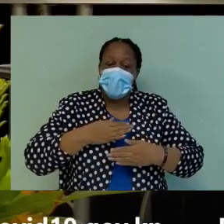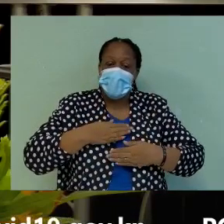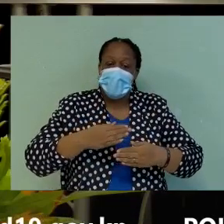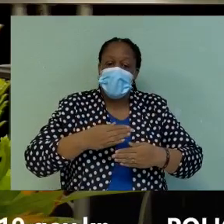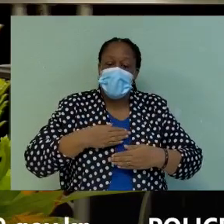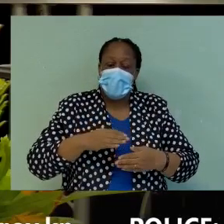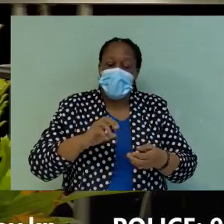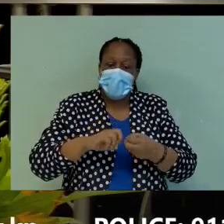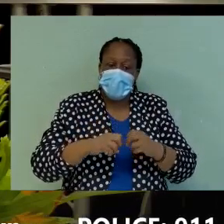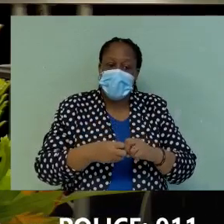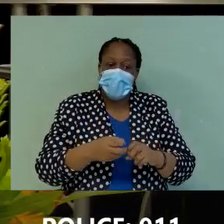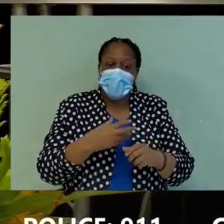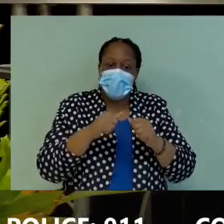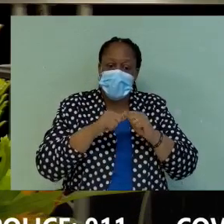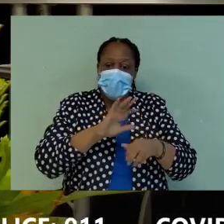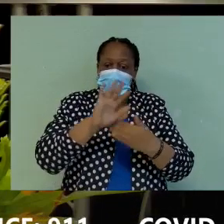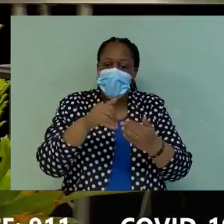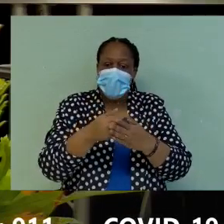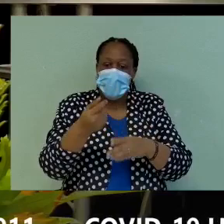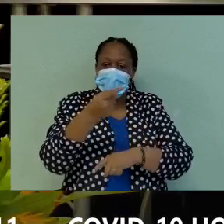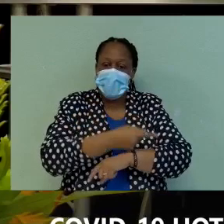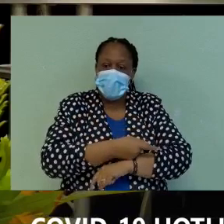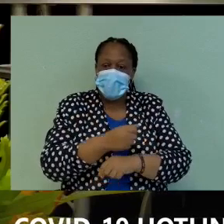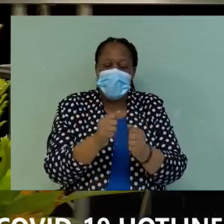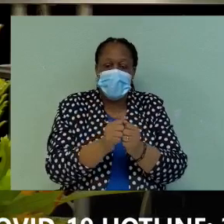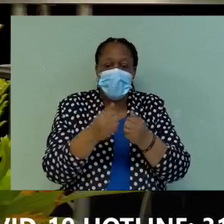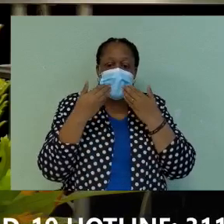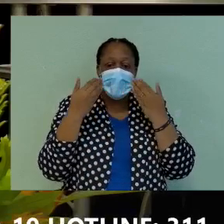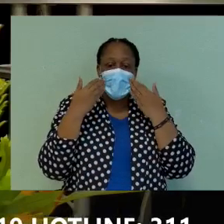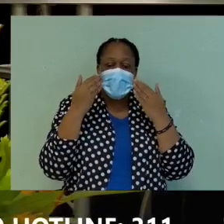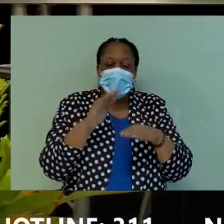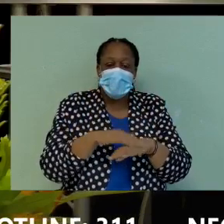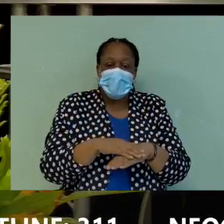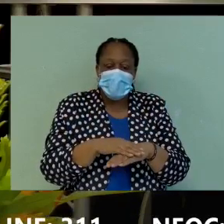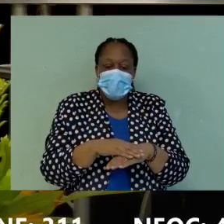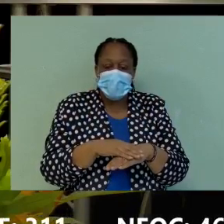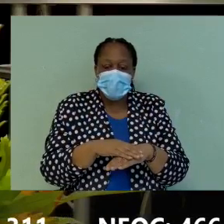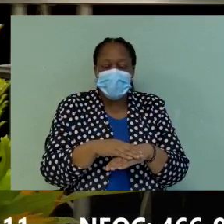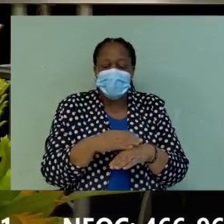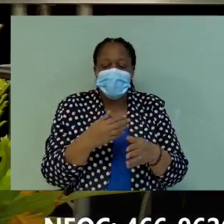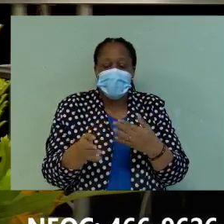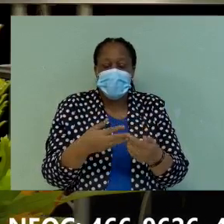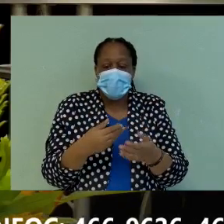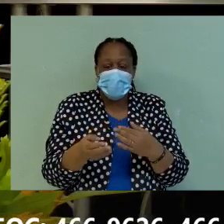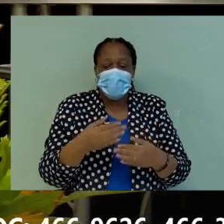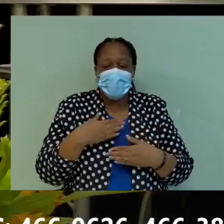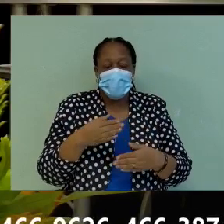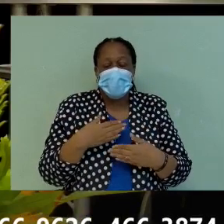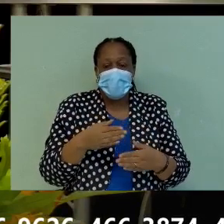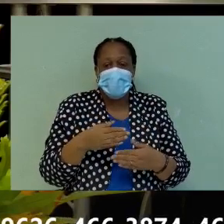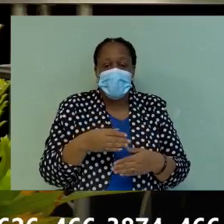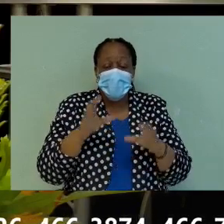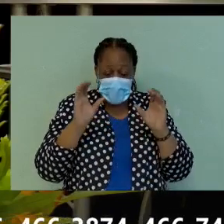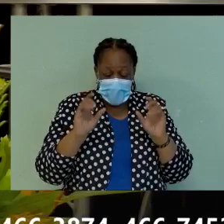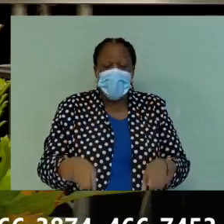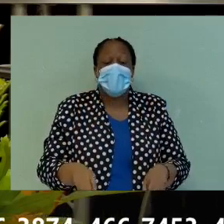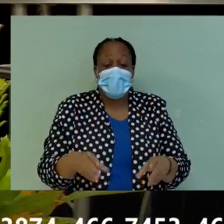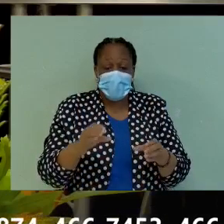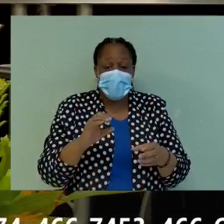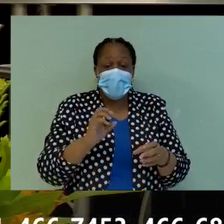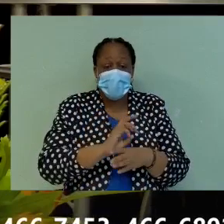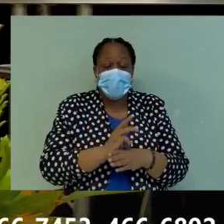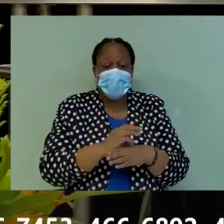day with mask on. And so just because you're asthmatic does not necessarily mean that you should not wear a mask. As a matter of fact, if you're asthmatic and you're walking